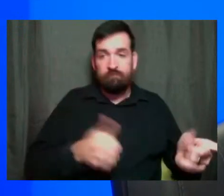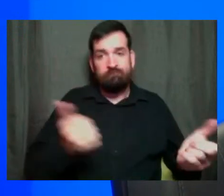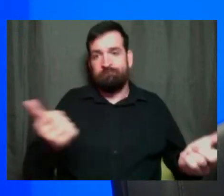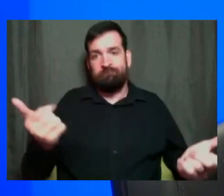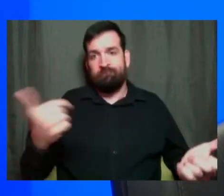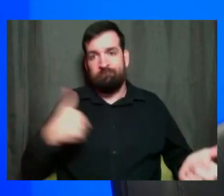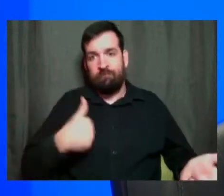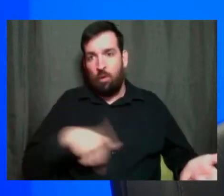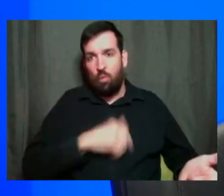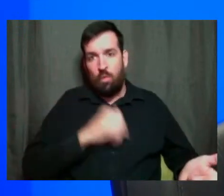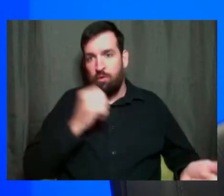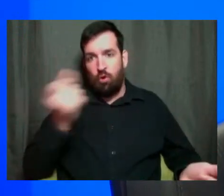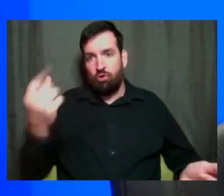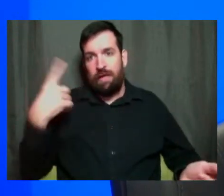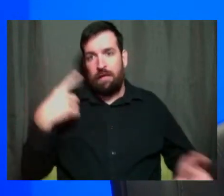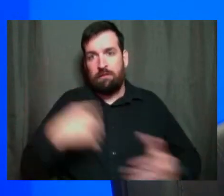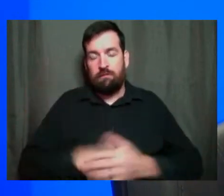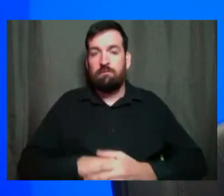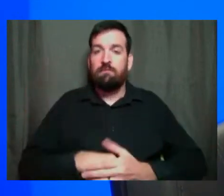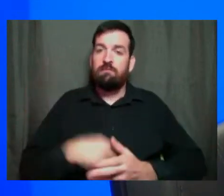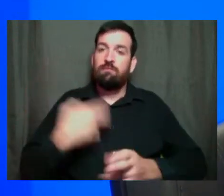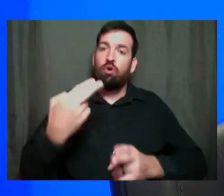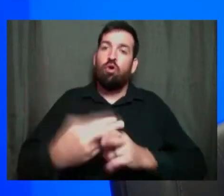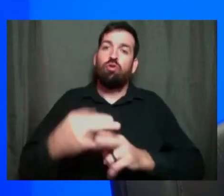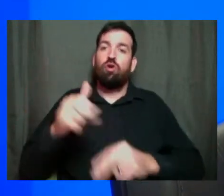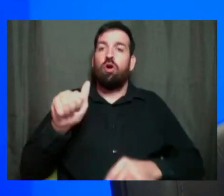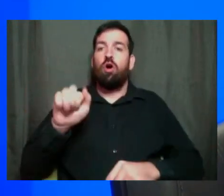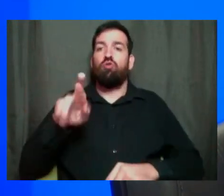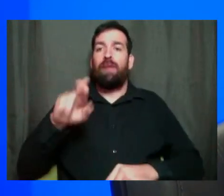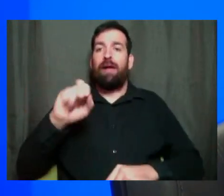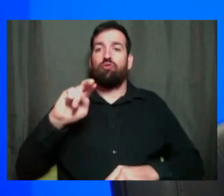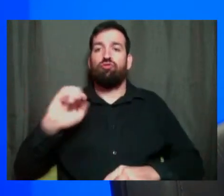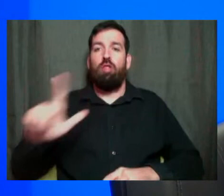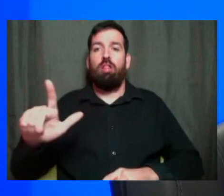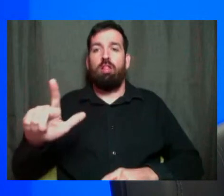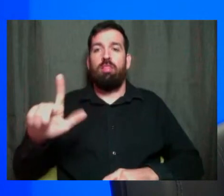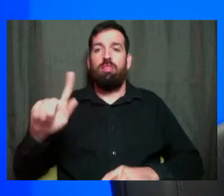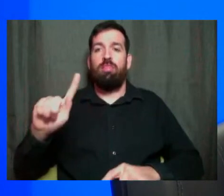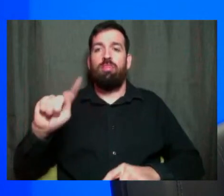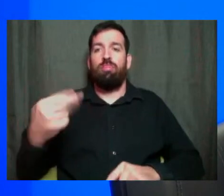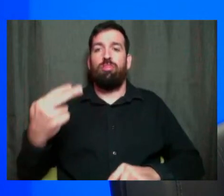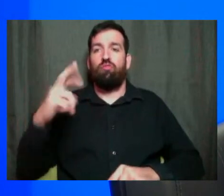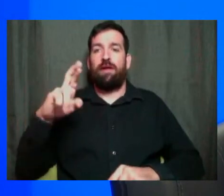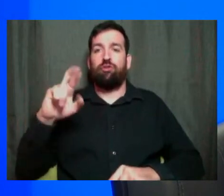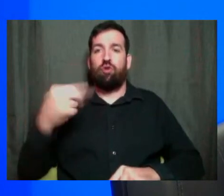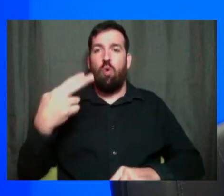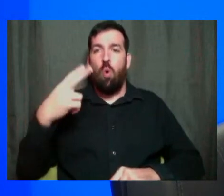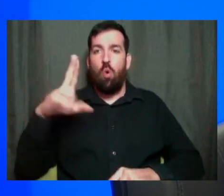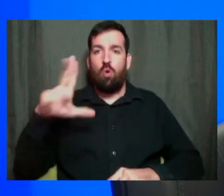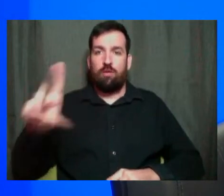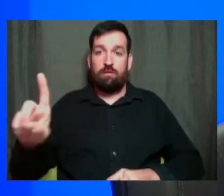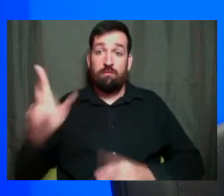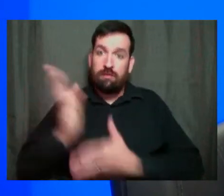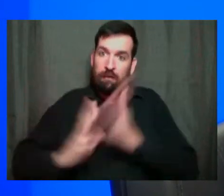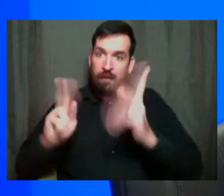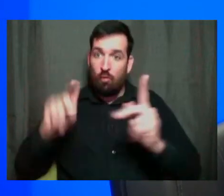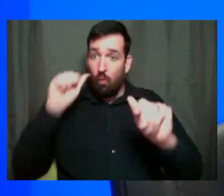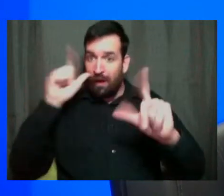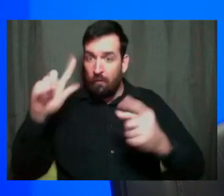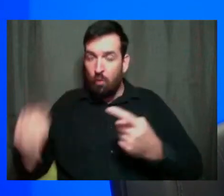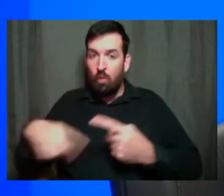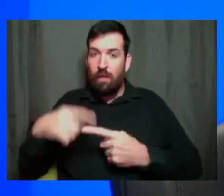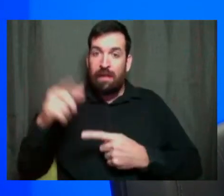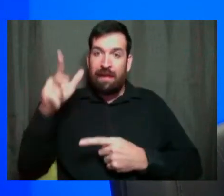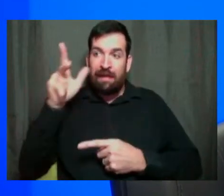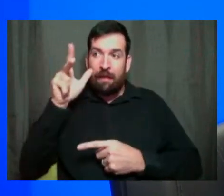entirely understand. That's what we call the arousal threshold, and some people will wake up whenever they hear a key put in their